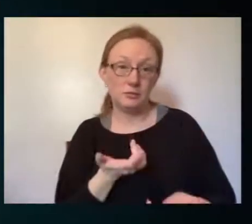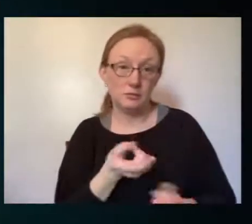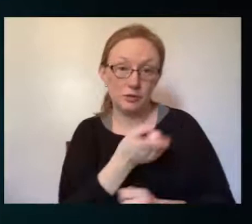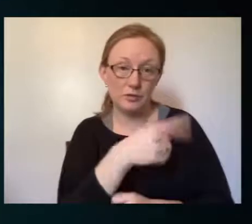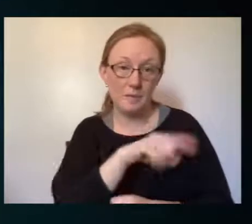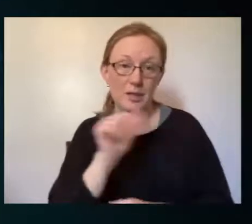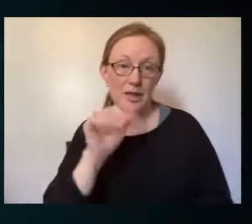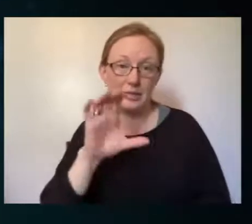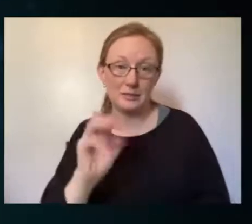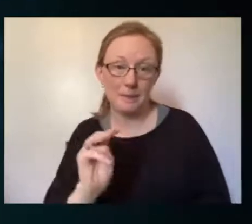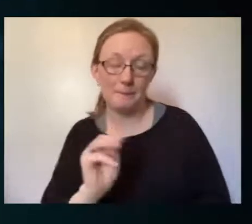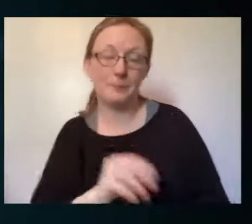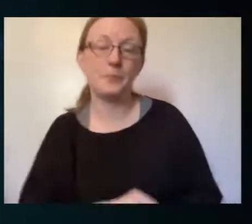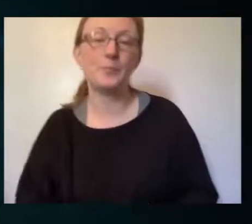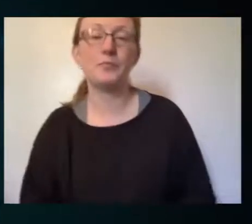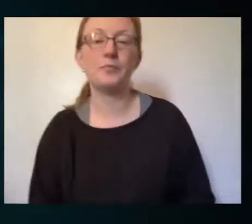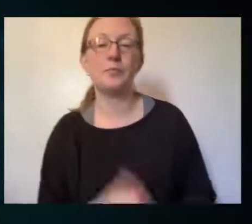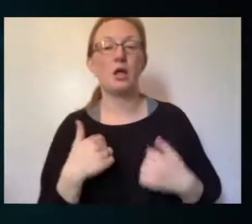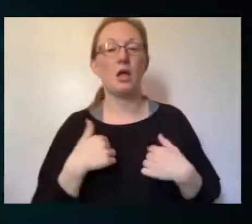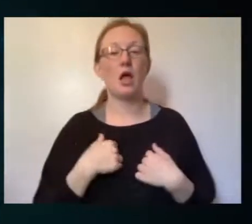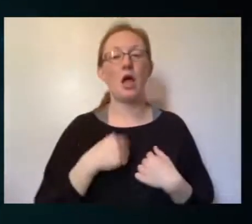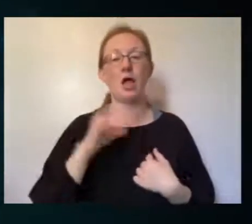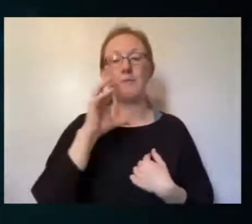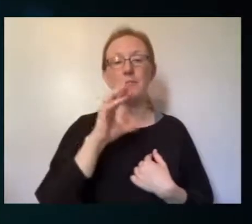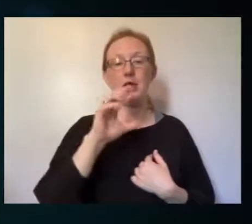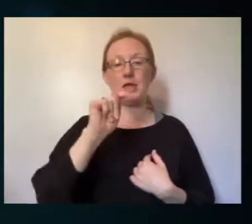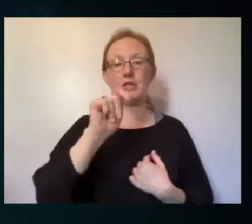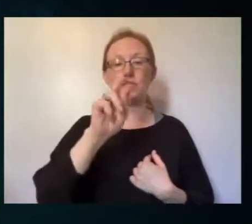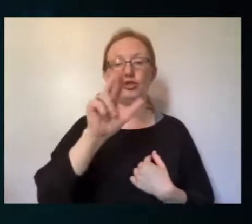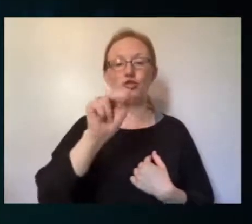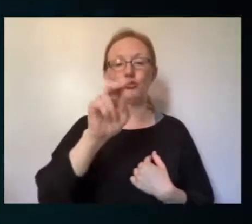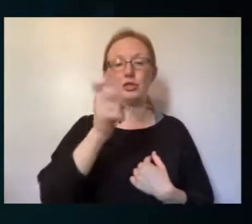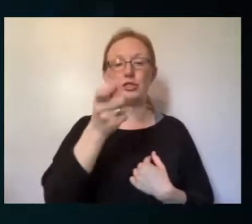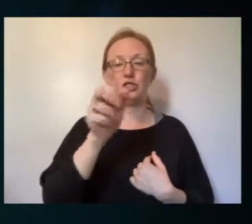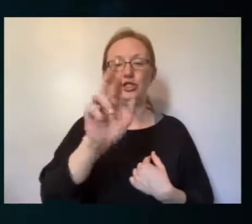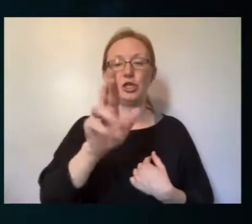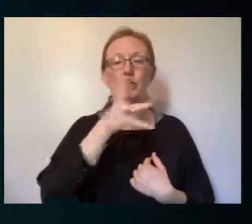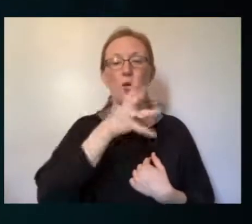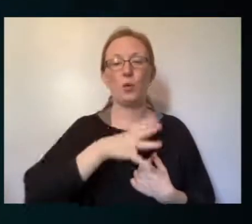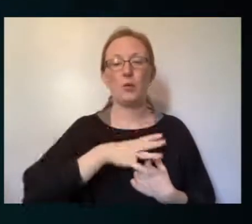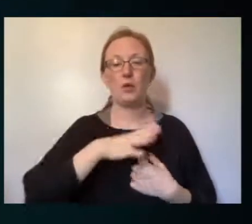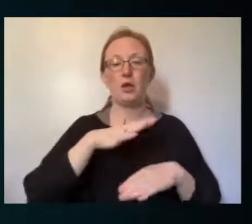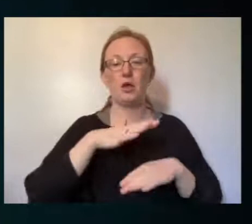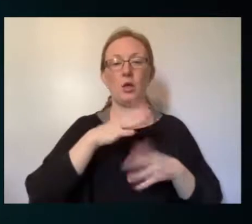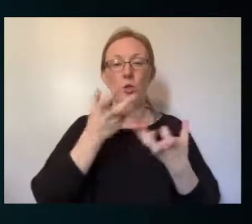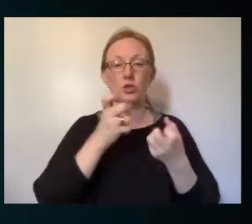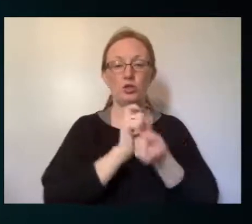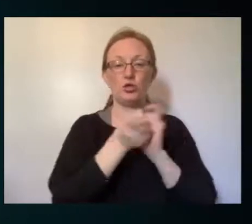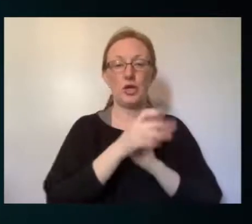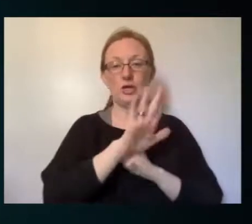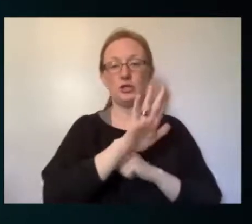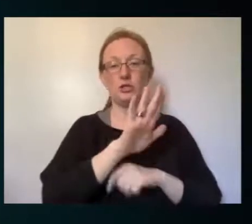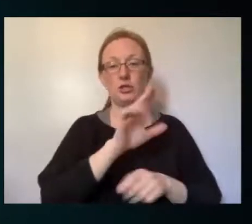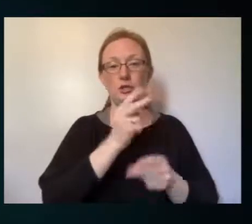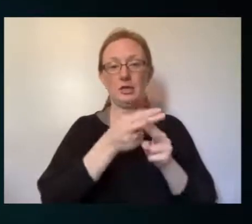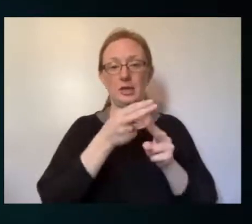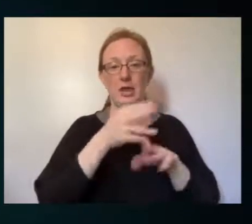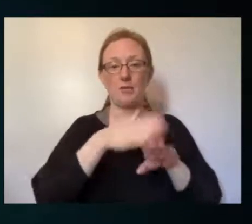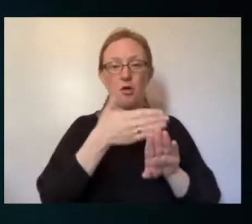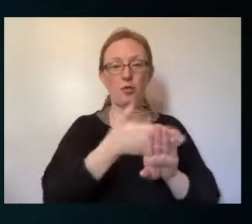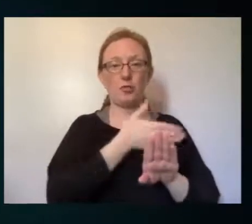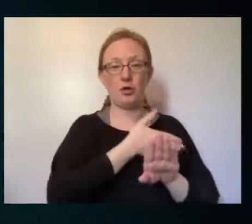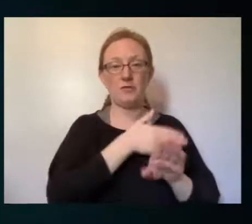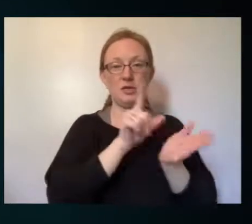ACM because I'm a transgender woman who wanted to change her name on her previously published work and was denied